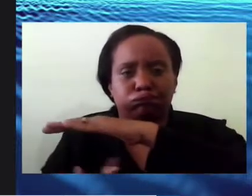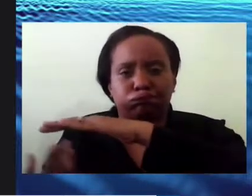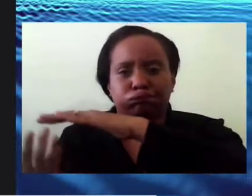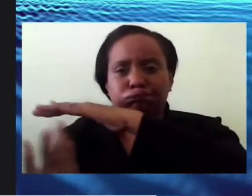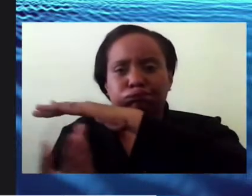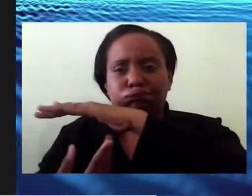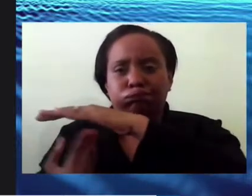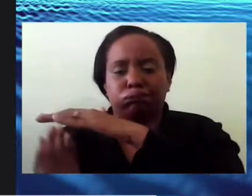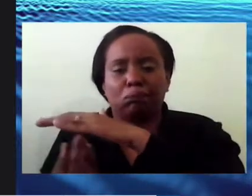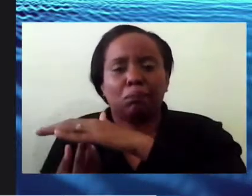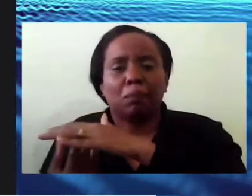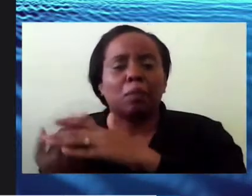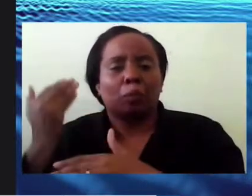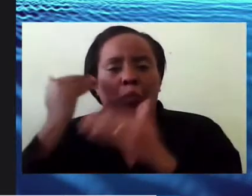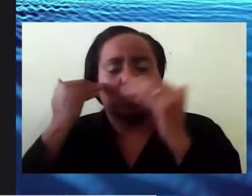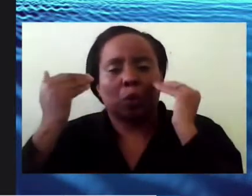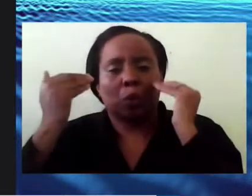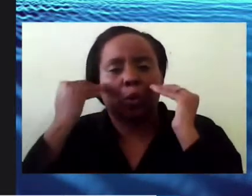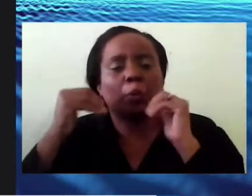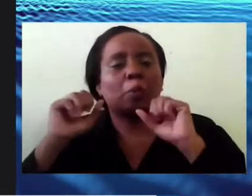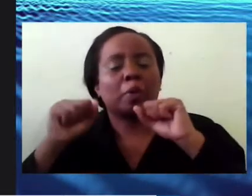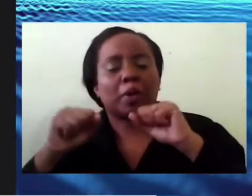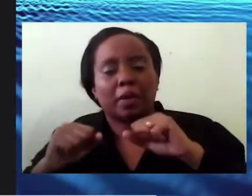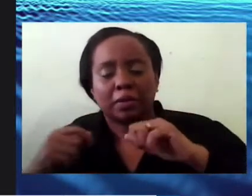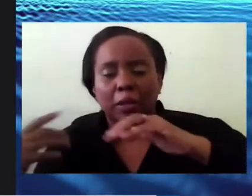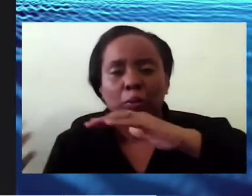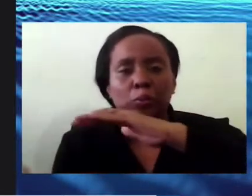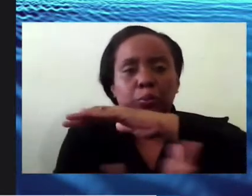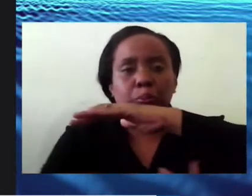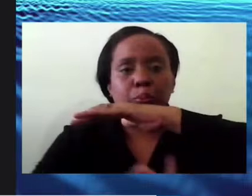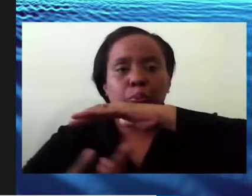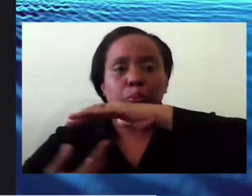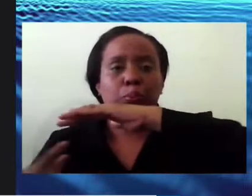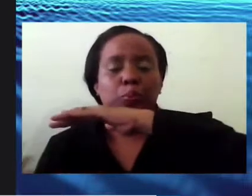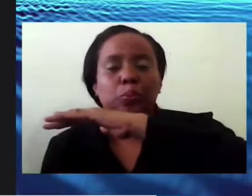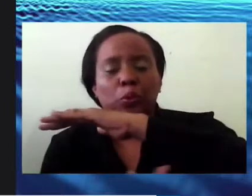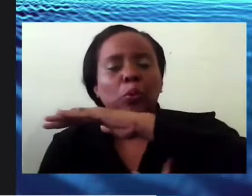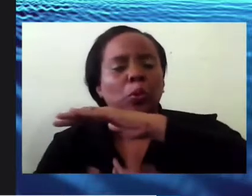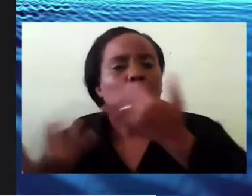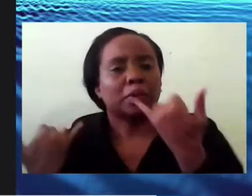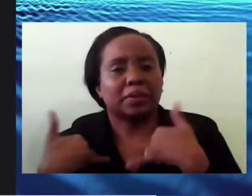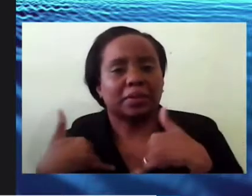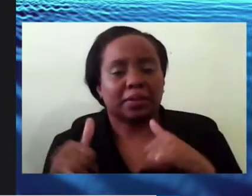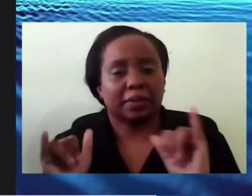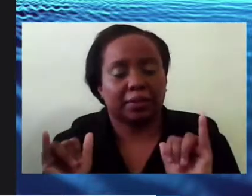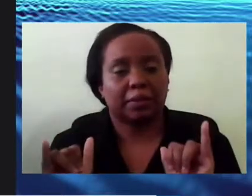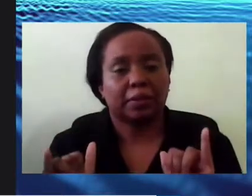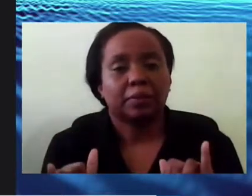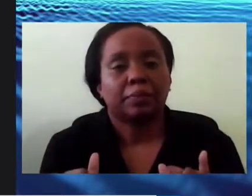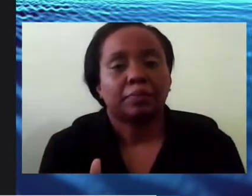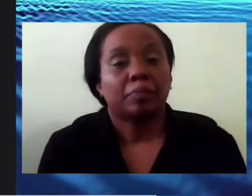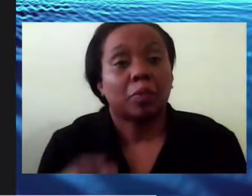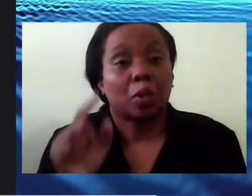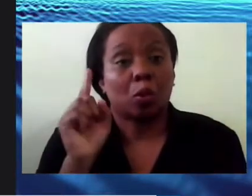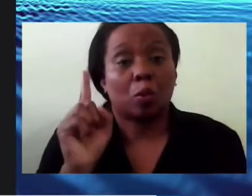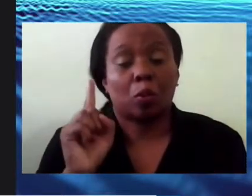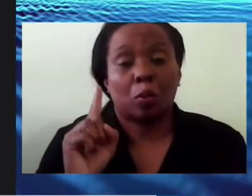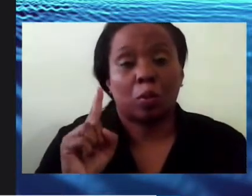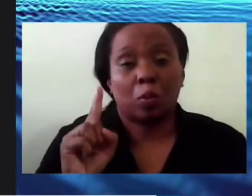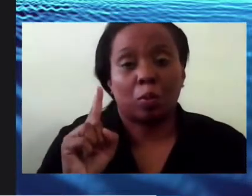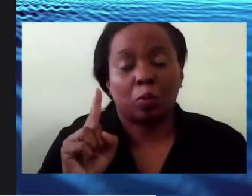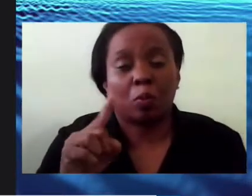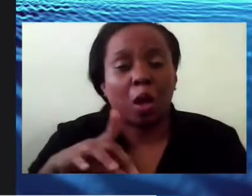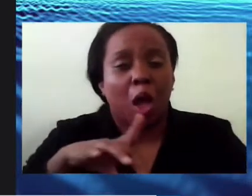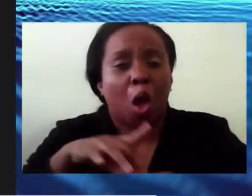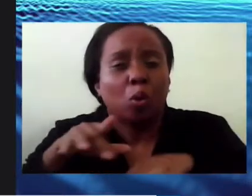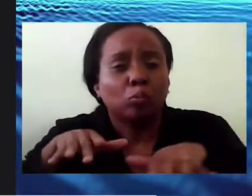that magma is able to move around, and it's doing so. There was one band of low-level tremor at 9